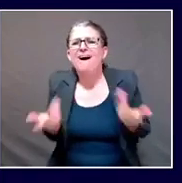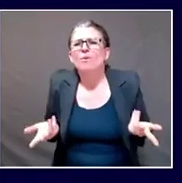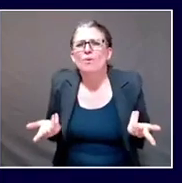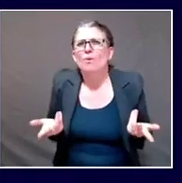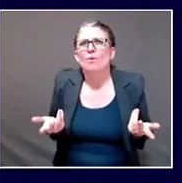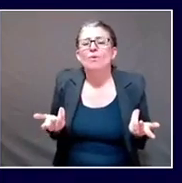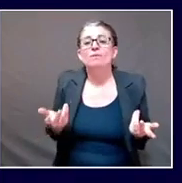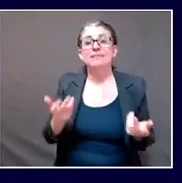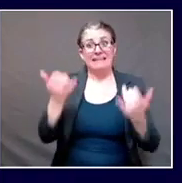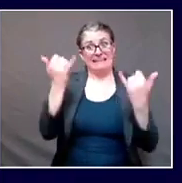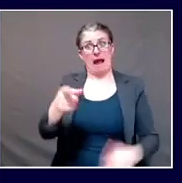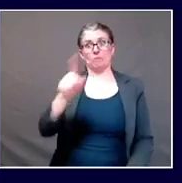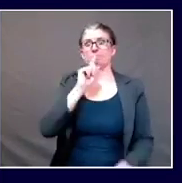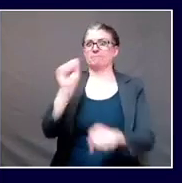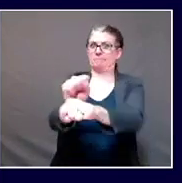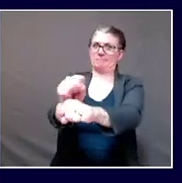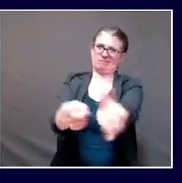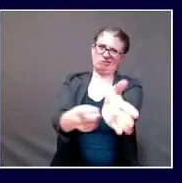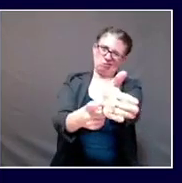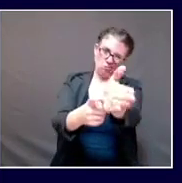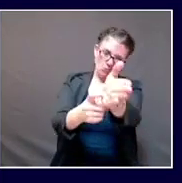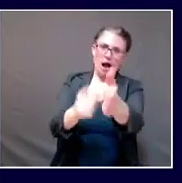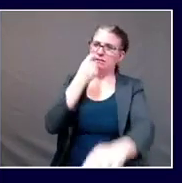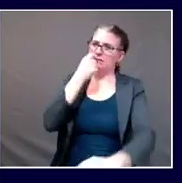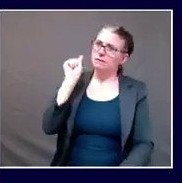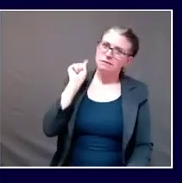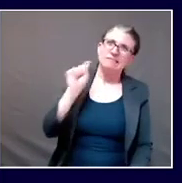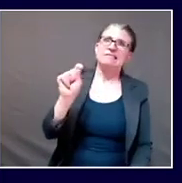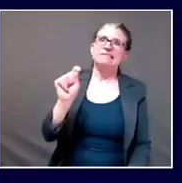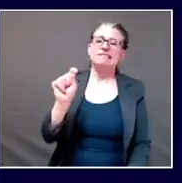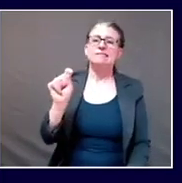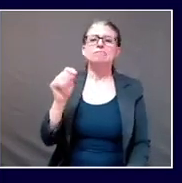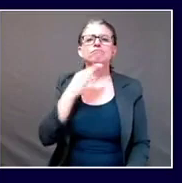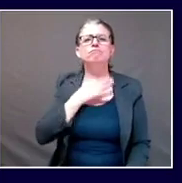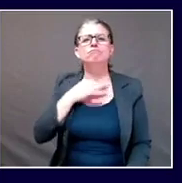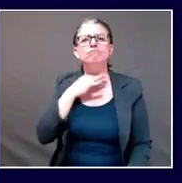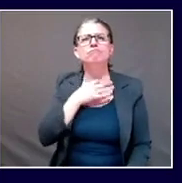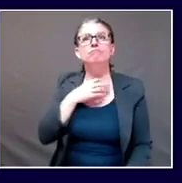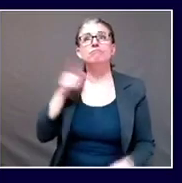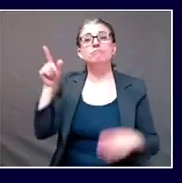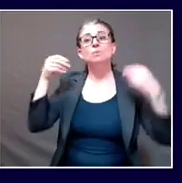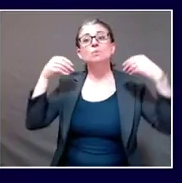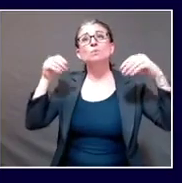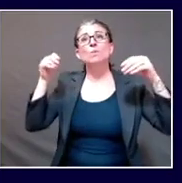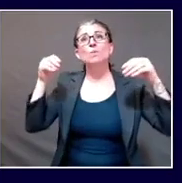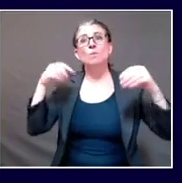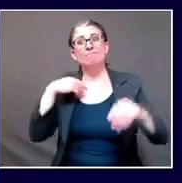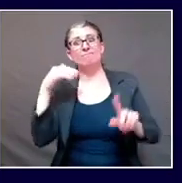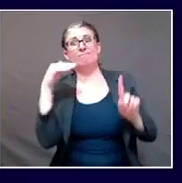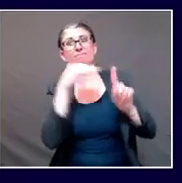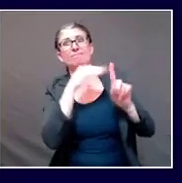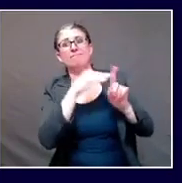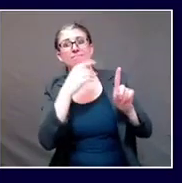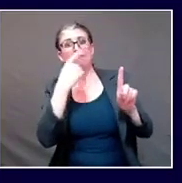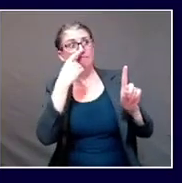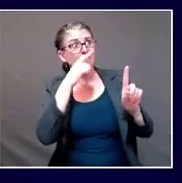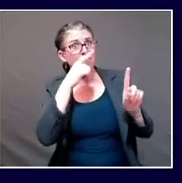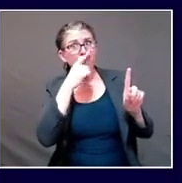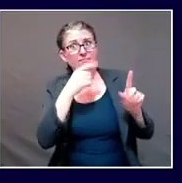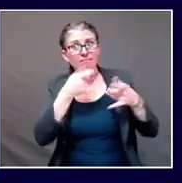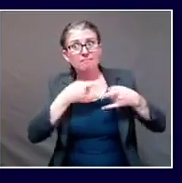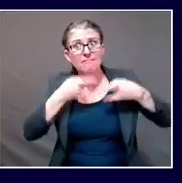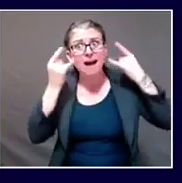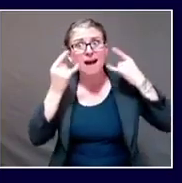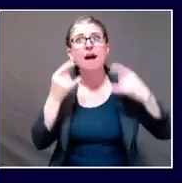call the police? I guess, what's the next step when someone sees a problem and they see that it's not being enforced? Thanks,